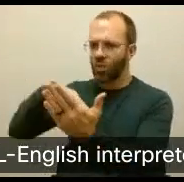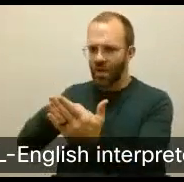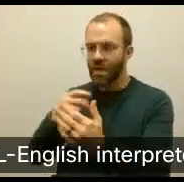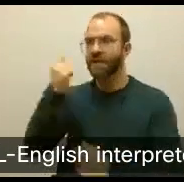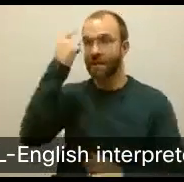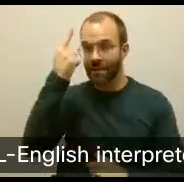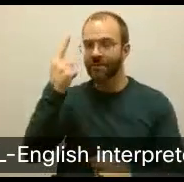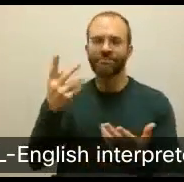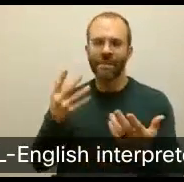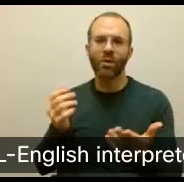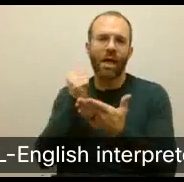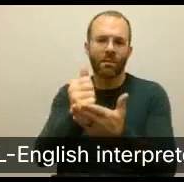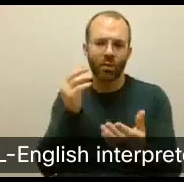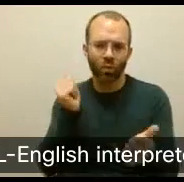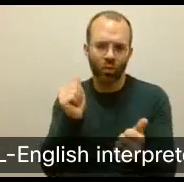our paraphrase.